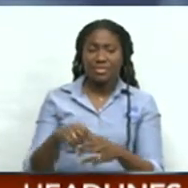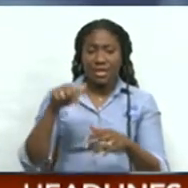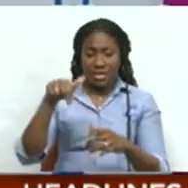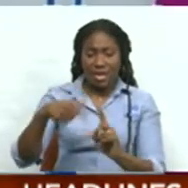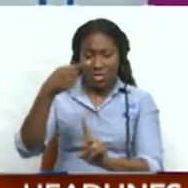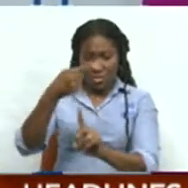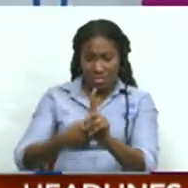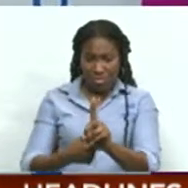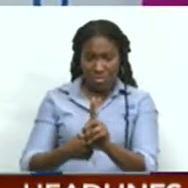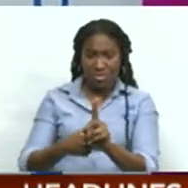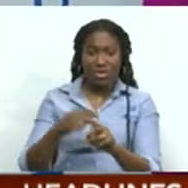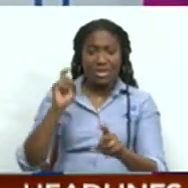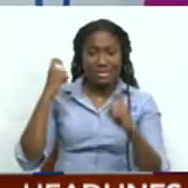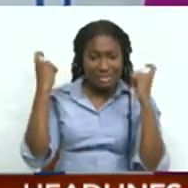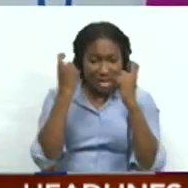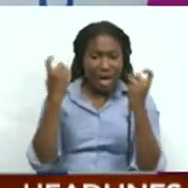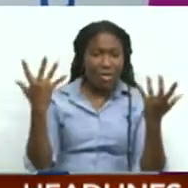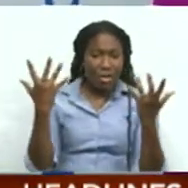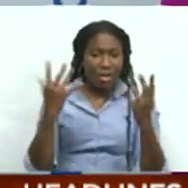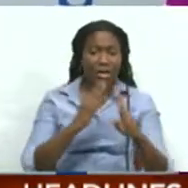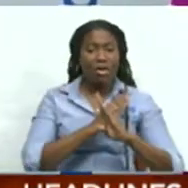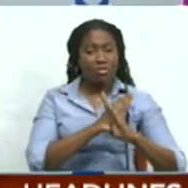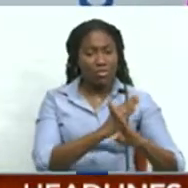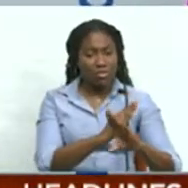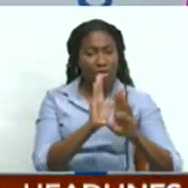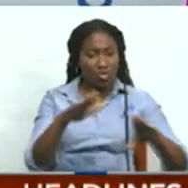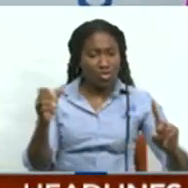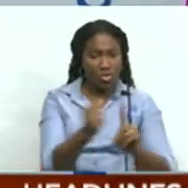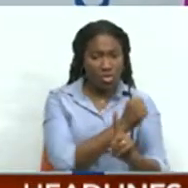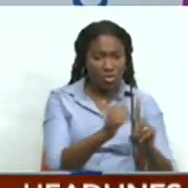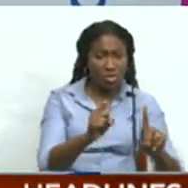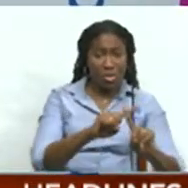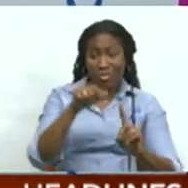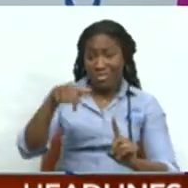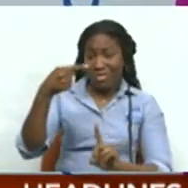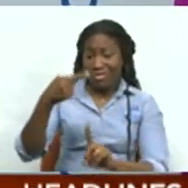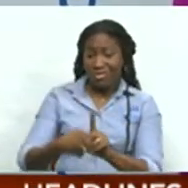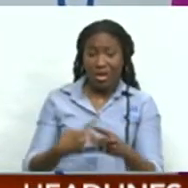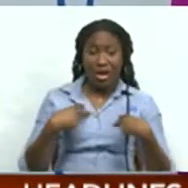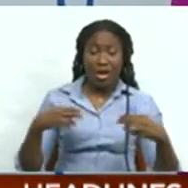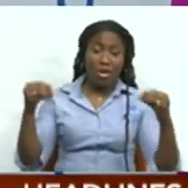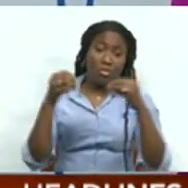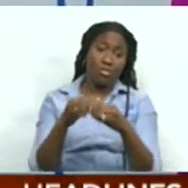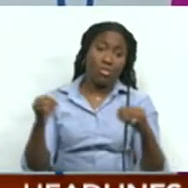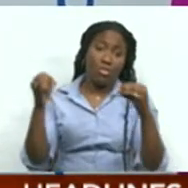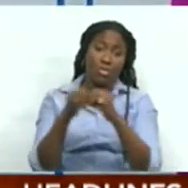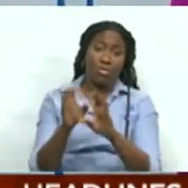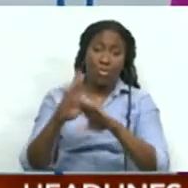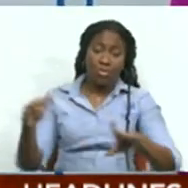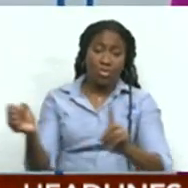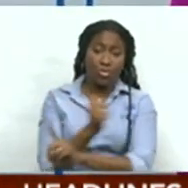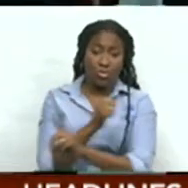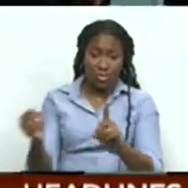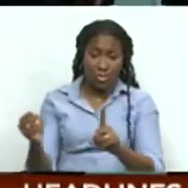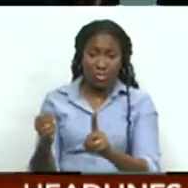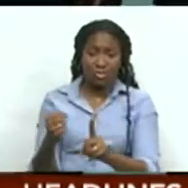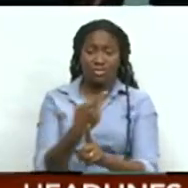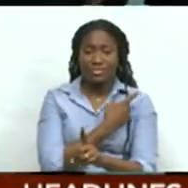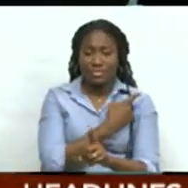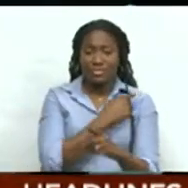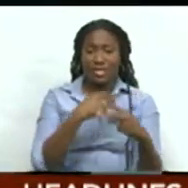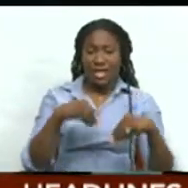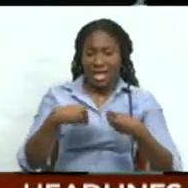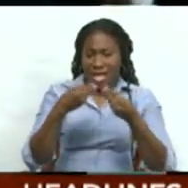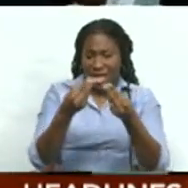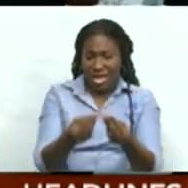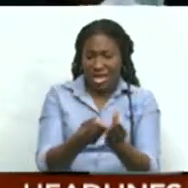be an increase in child abuse. Ayana Webster-Roy made the disclosure during a handover of child abuse and prevention brochures